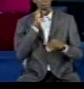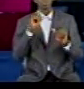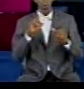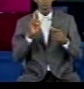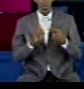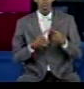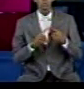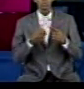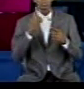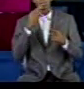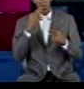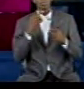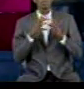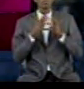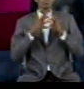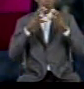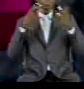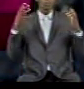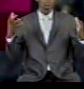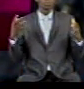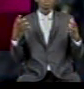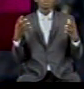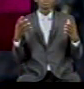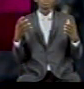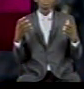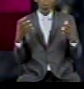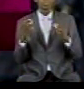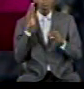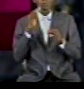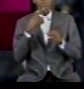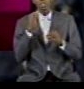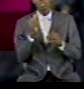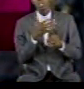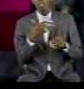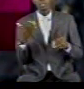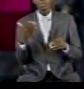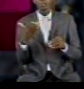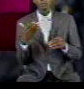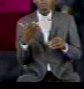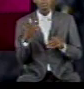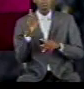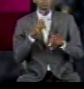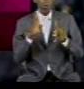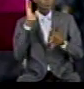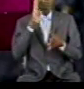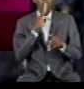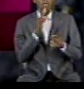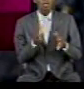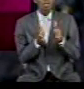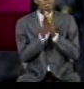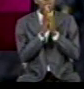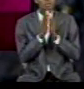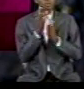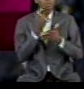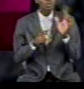much more louder. If I say something now, they'll say, eh? What did you just, please repeat what you